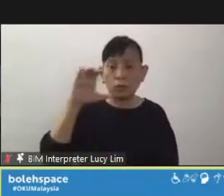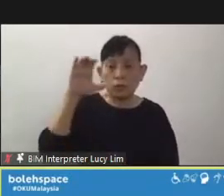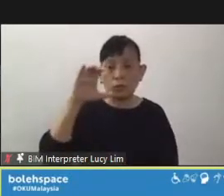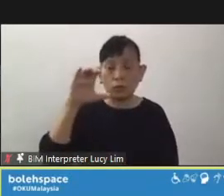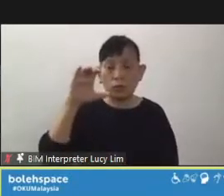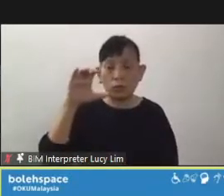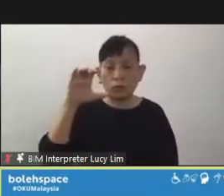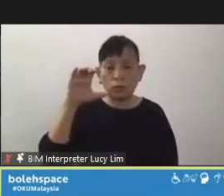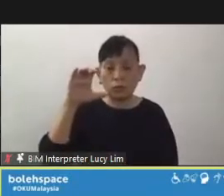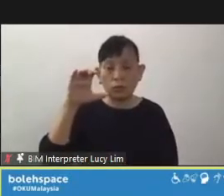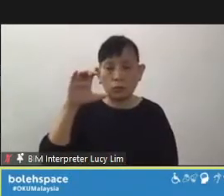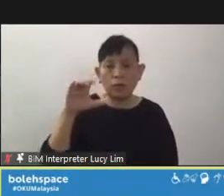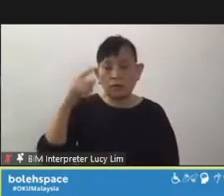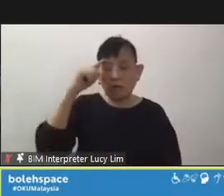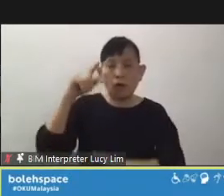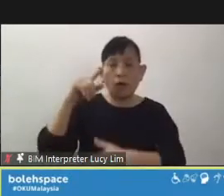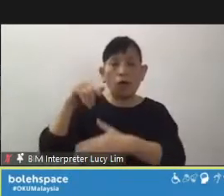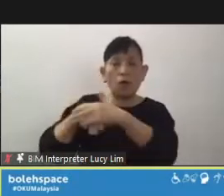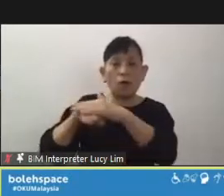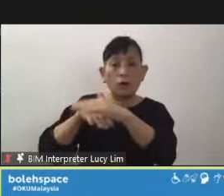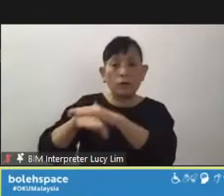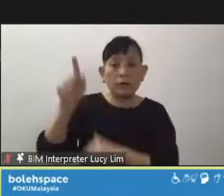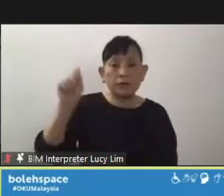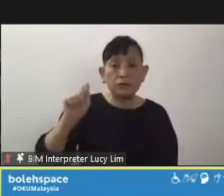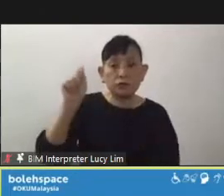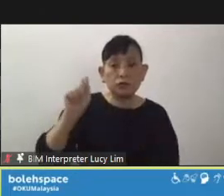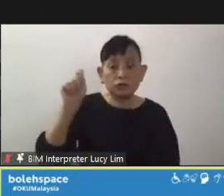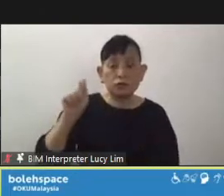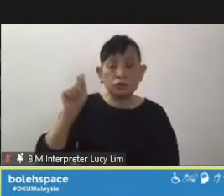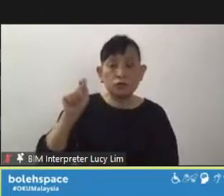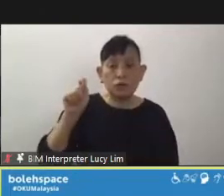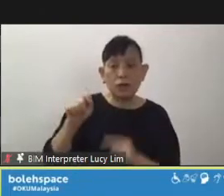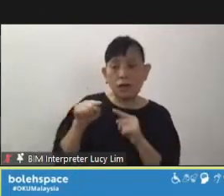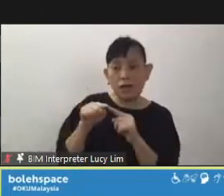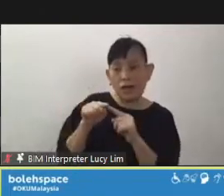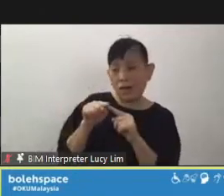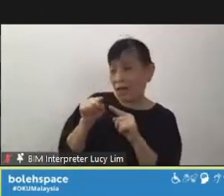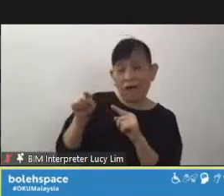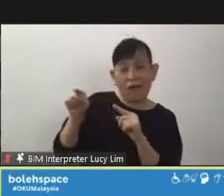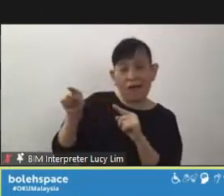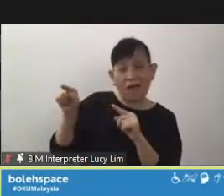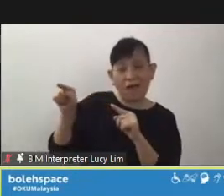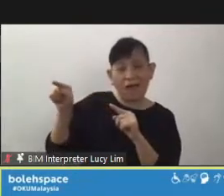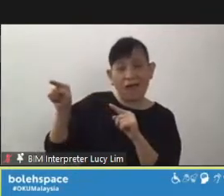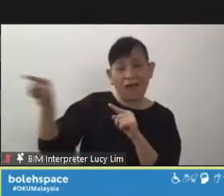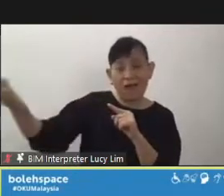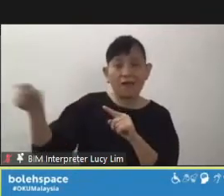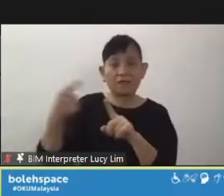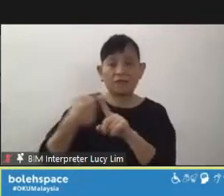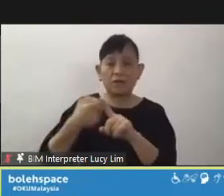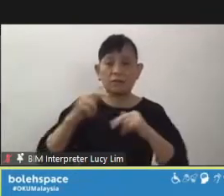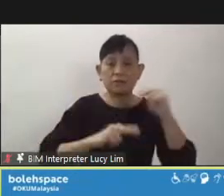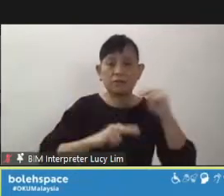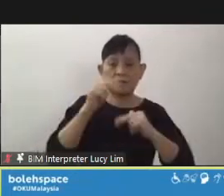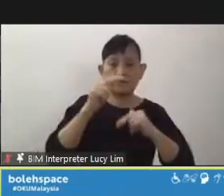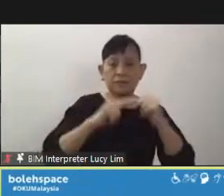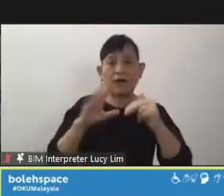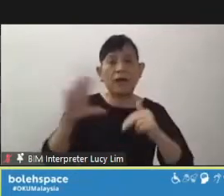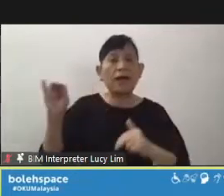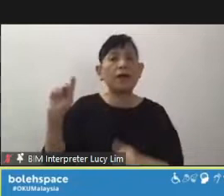an accessible toilet, it was located quite far from the main building. It was located near the